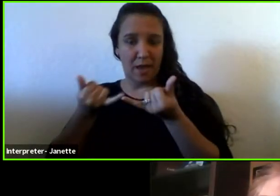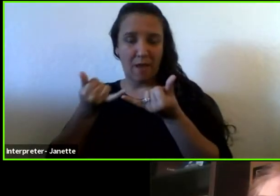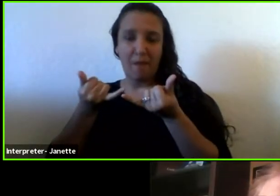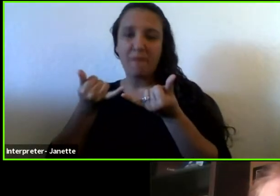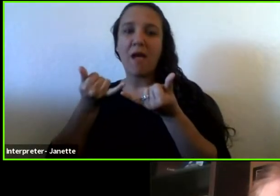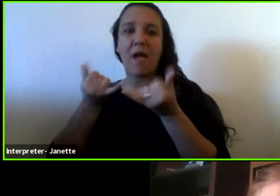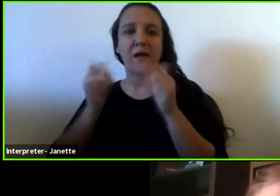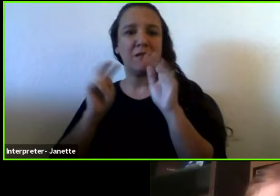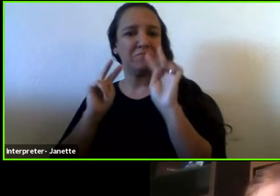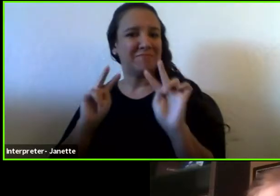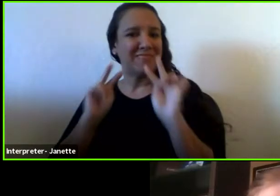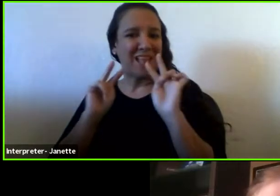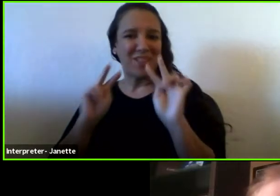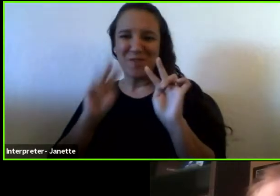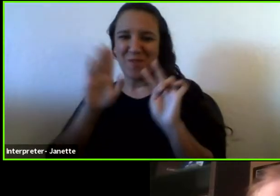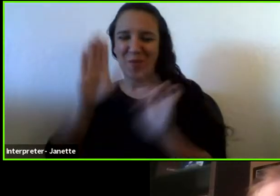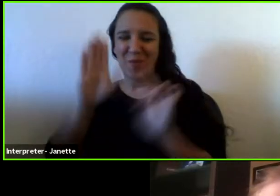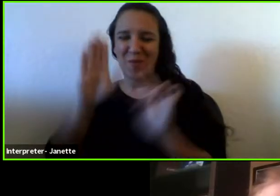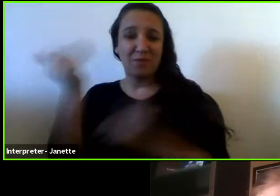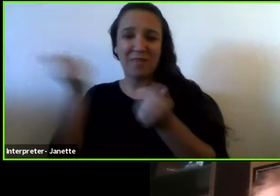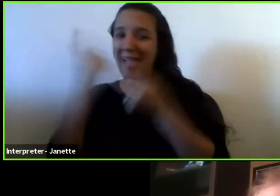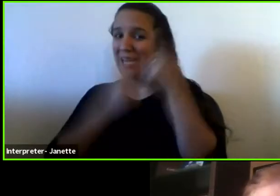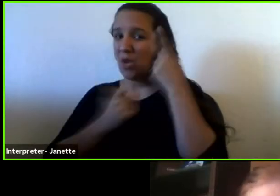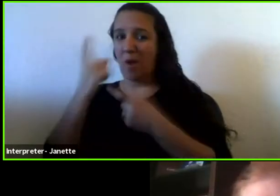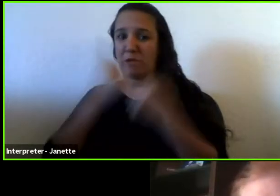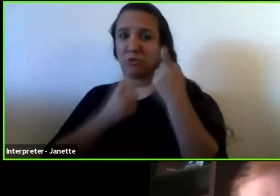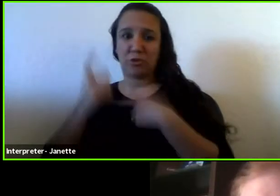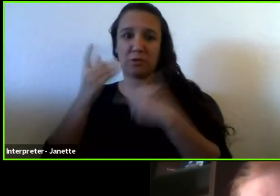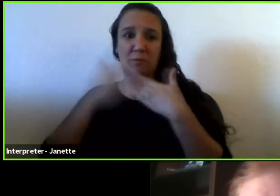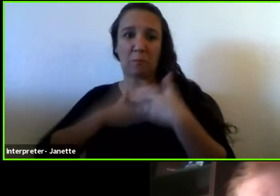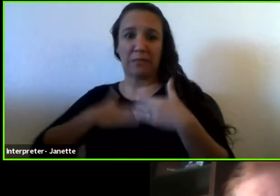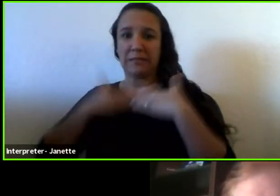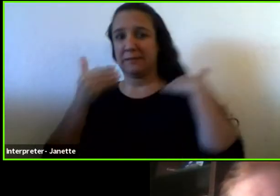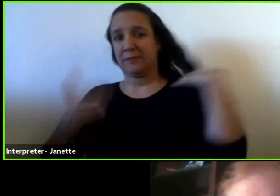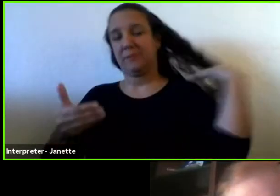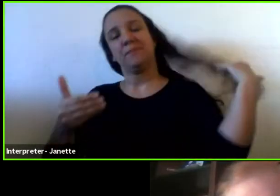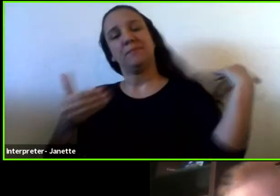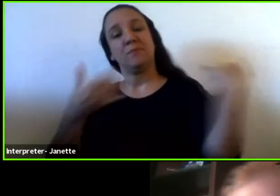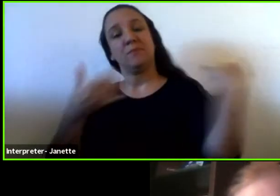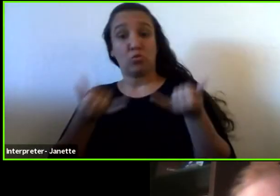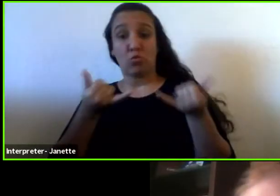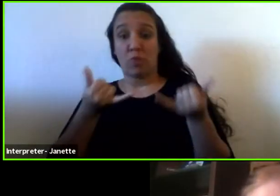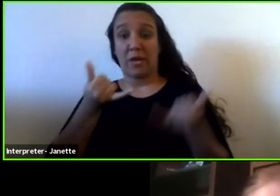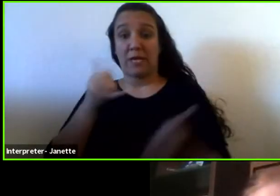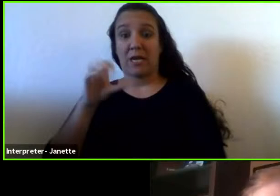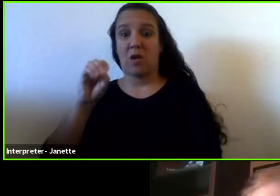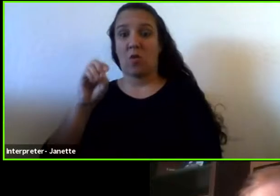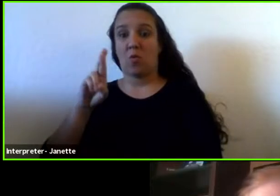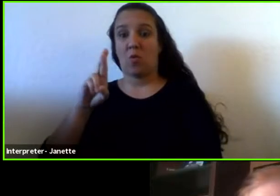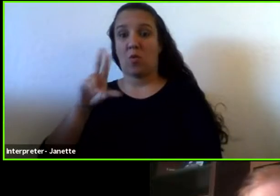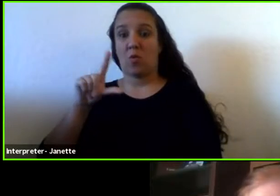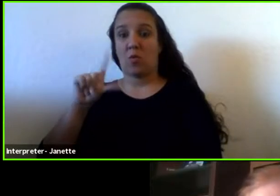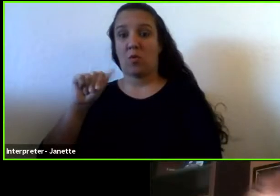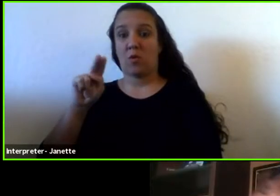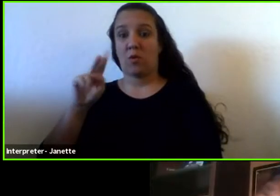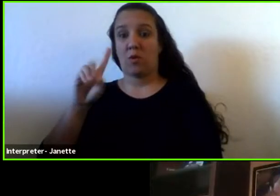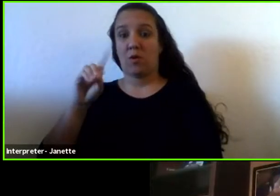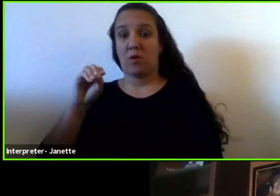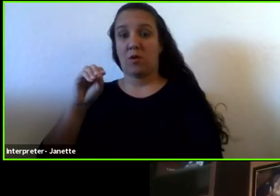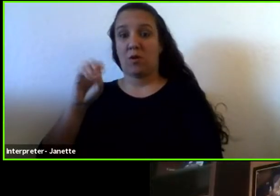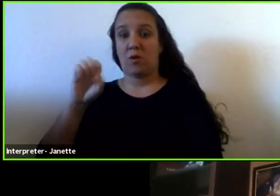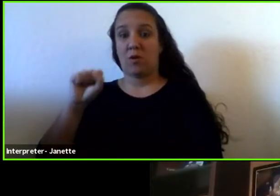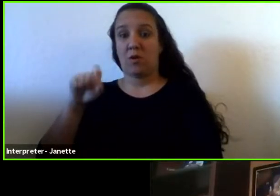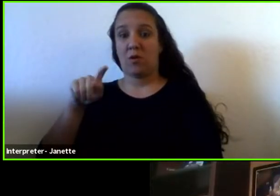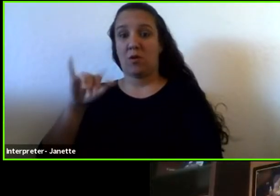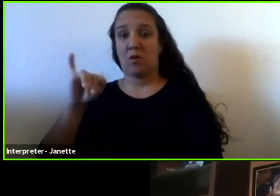to the presentation and any questions that you have out there. So Orlando Espinosa, you're up. Listen, and thank